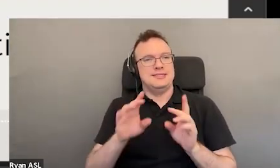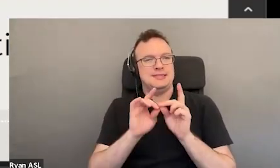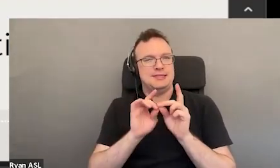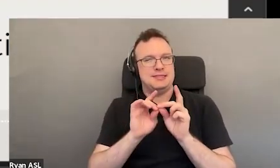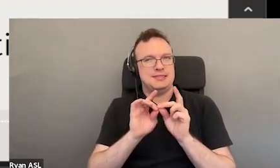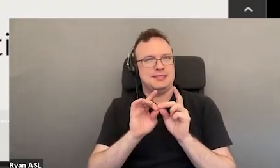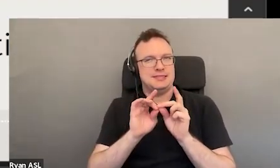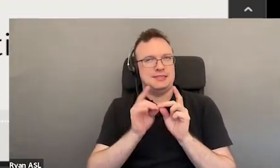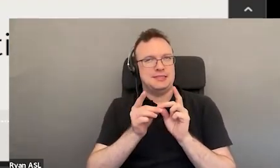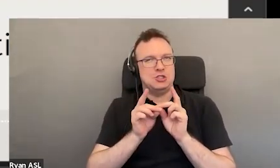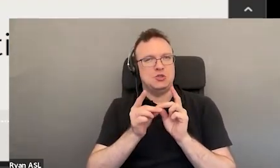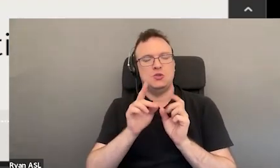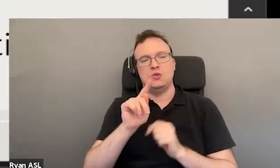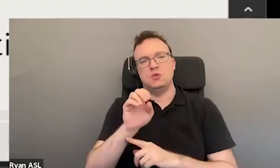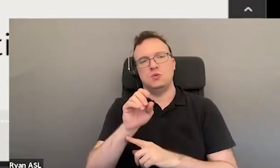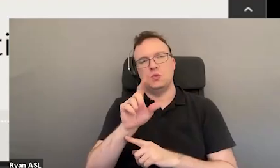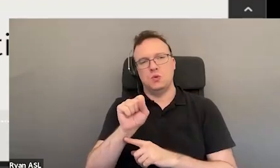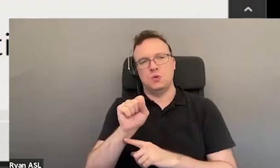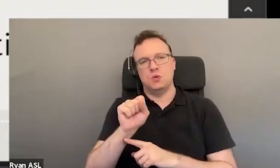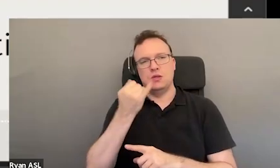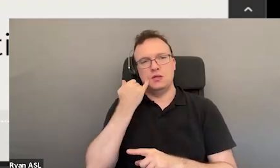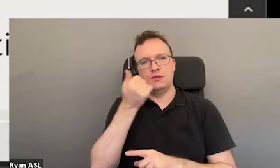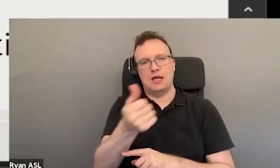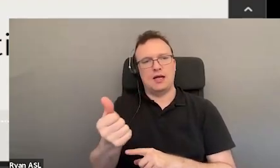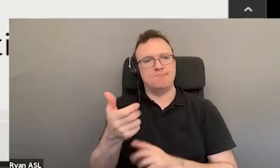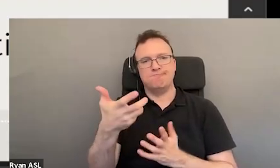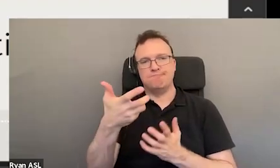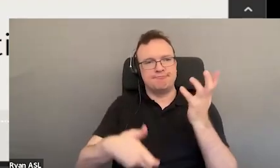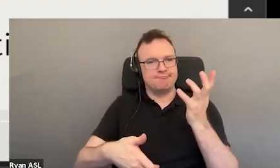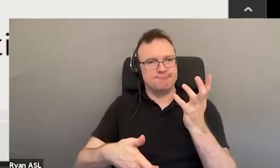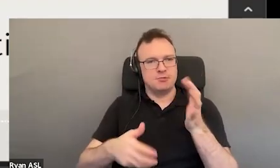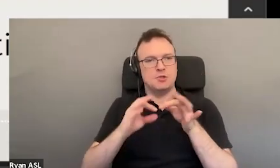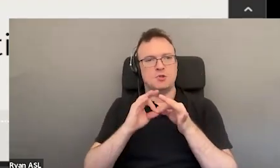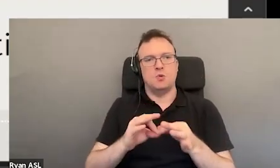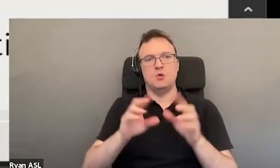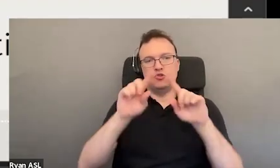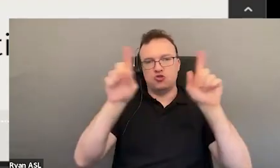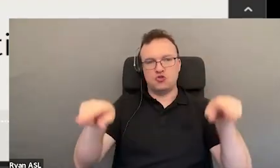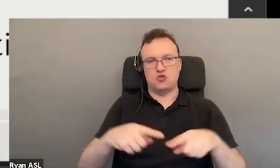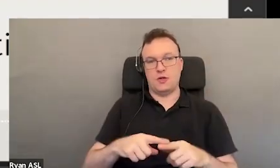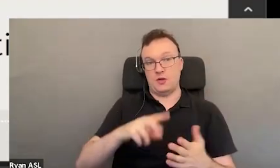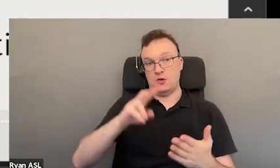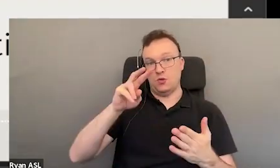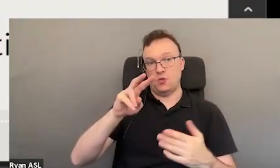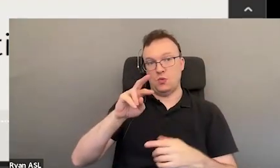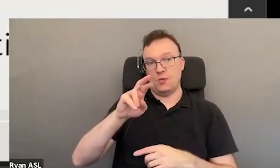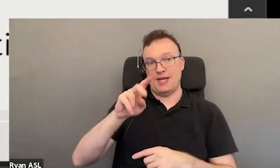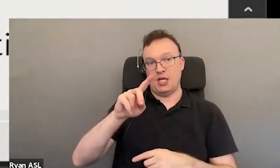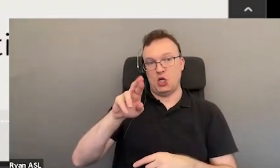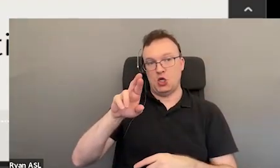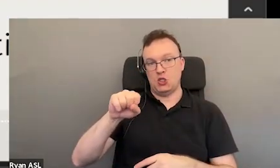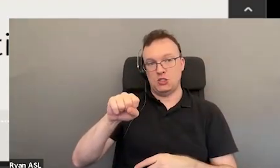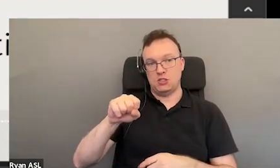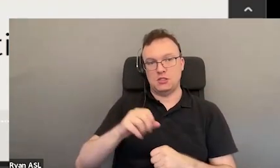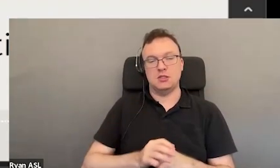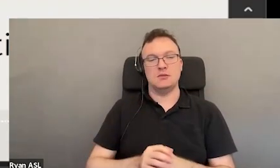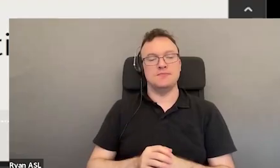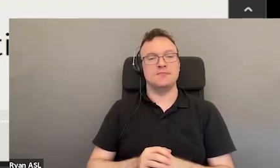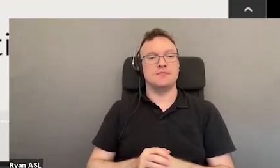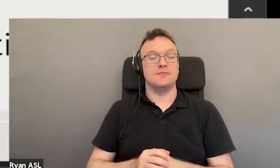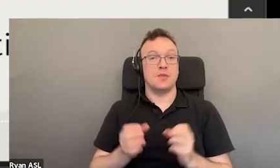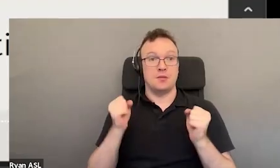digital tools that are not compatible with screen readers, for example. For many